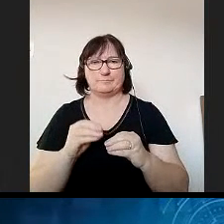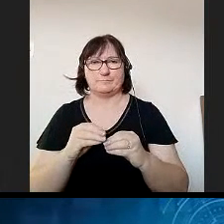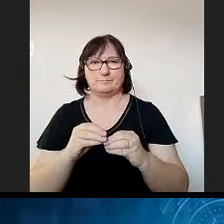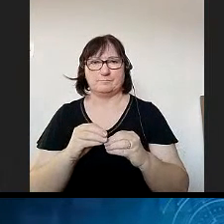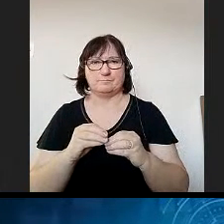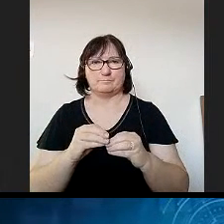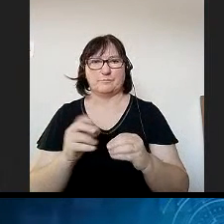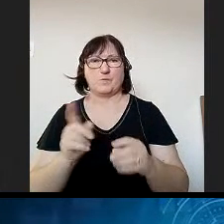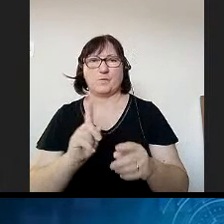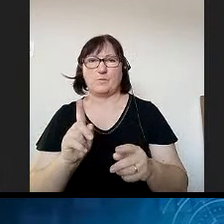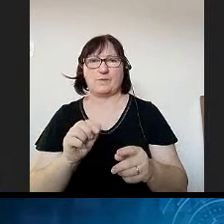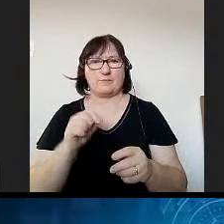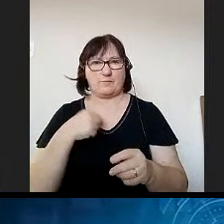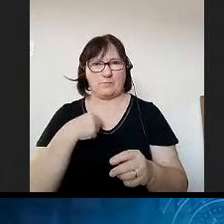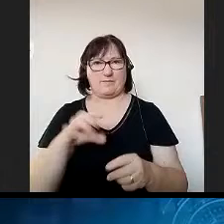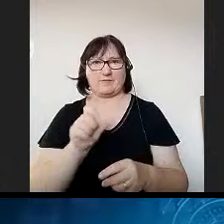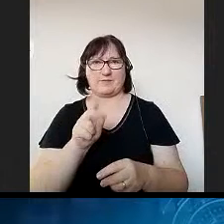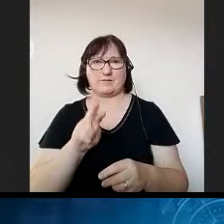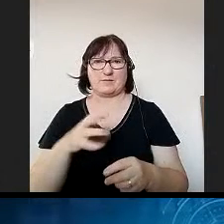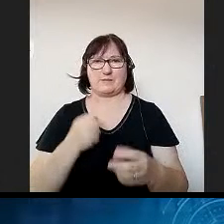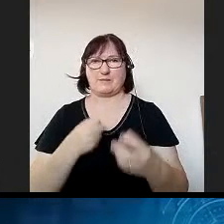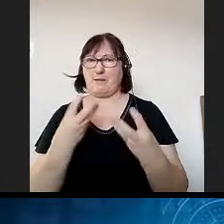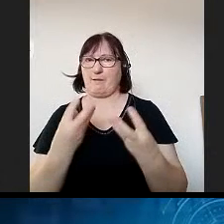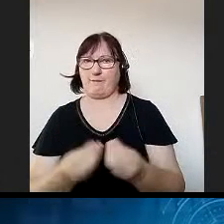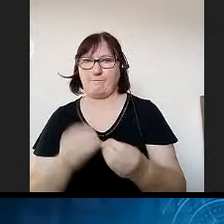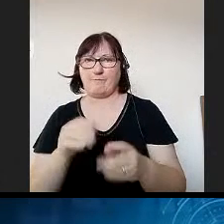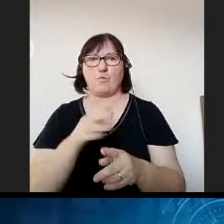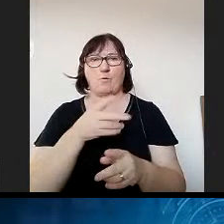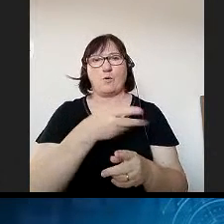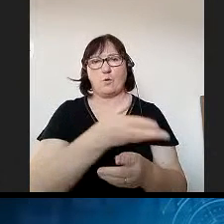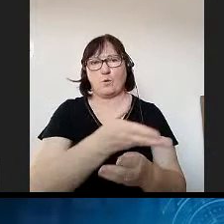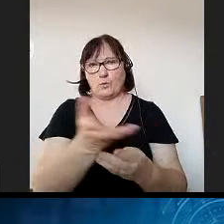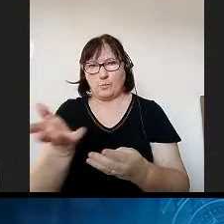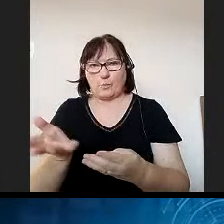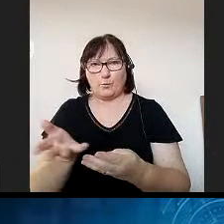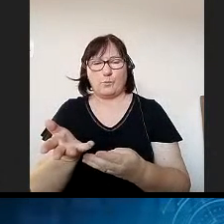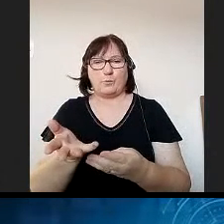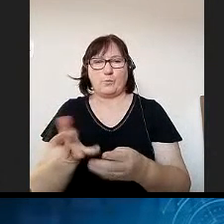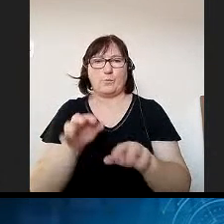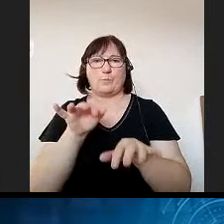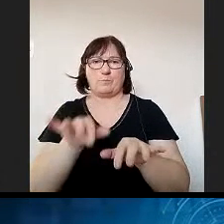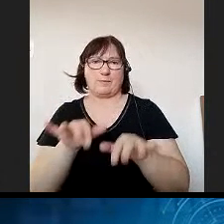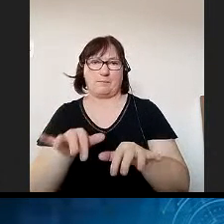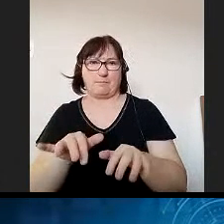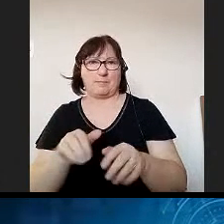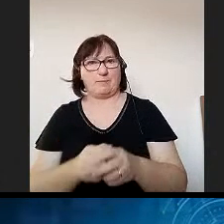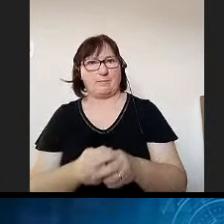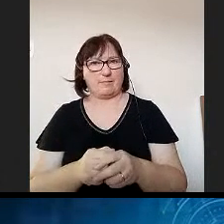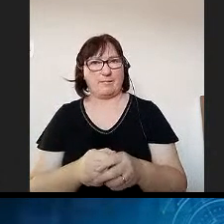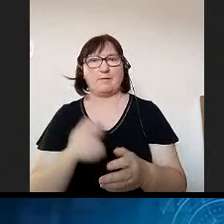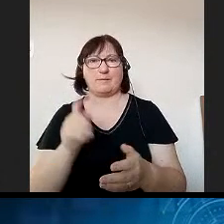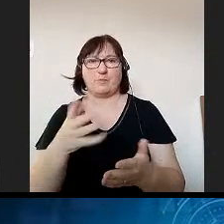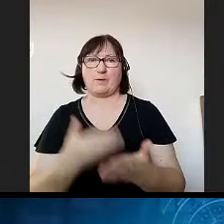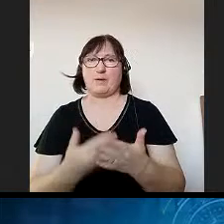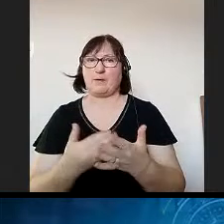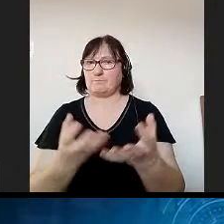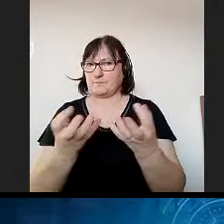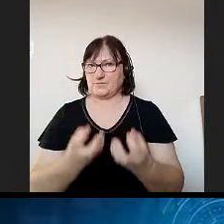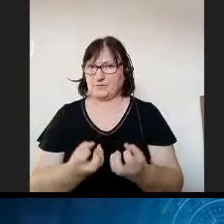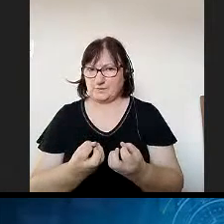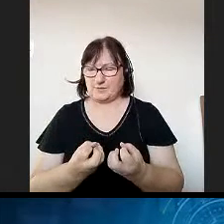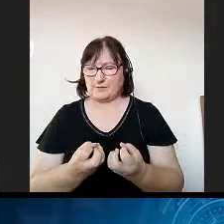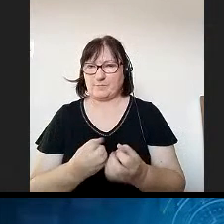have for you as our traders, because we would like you to take advantage of them. So we have the